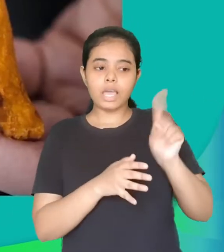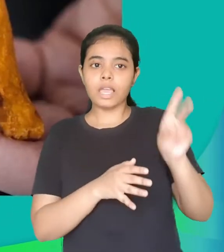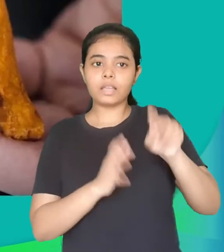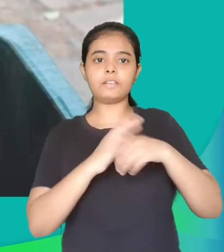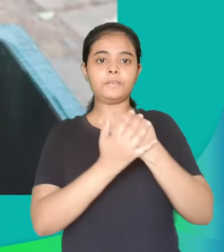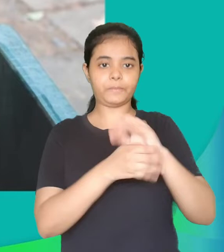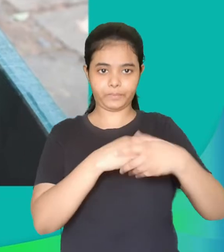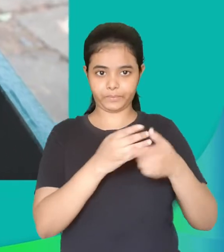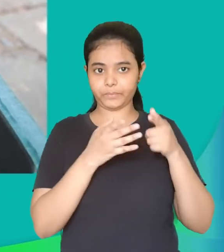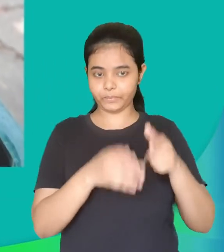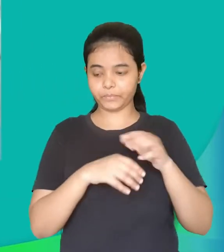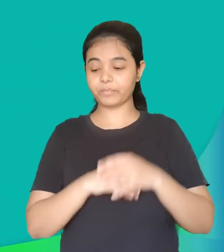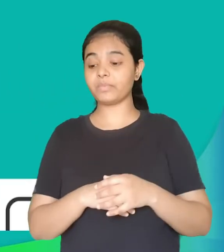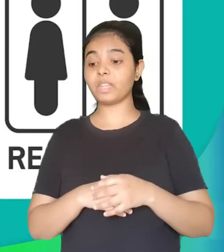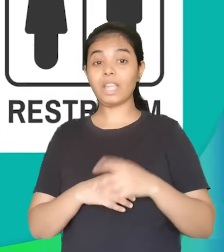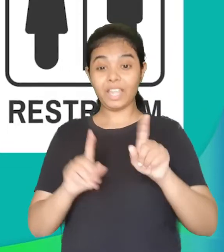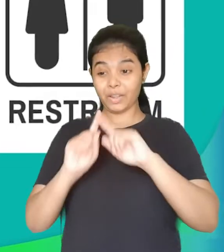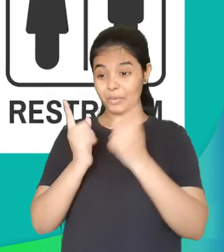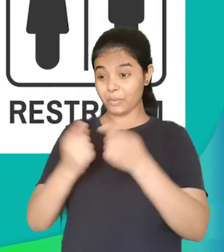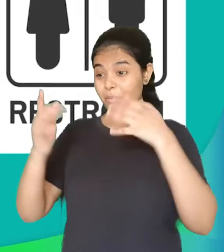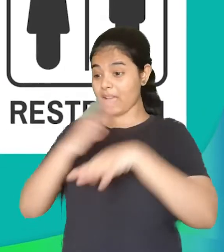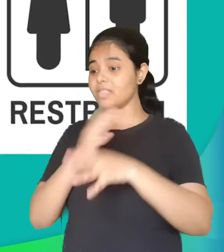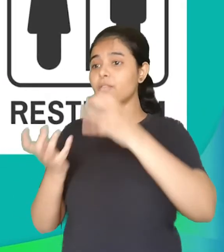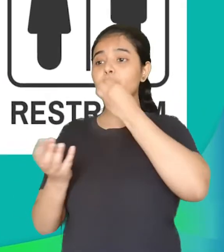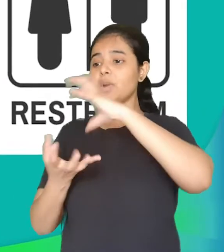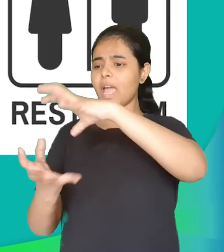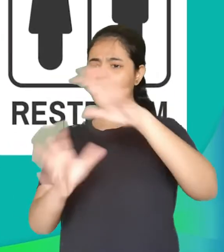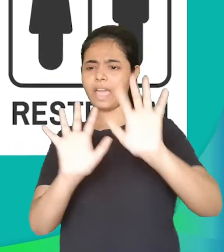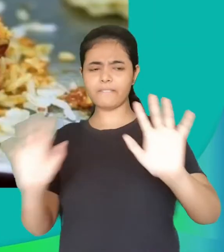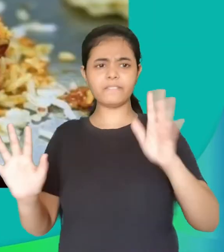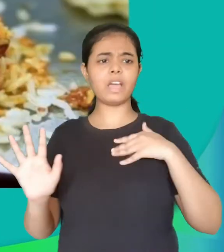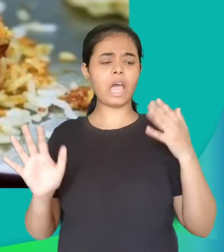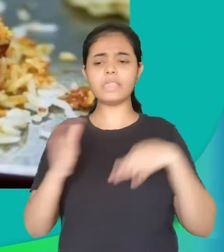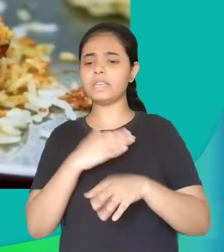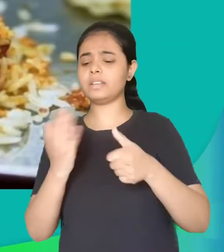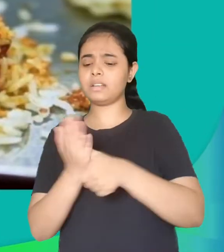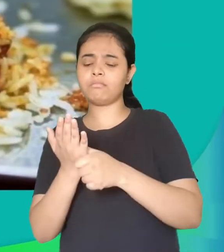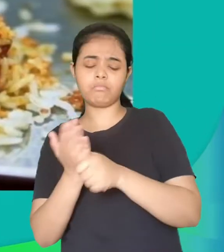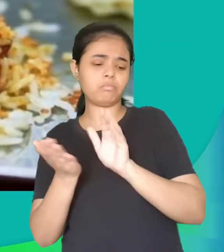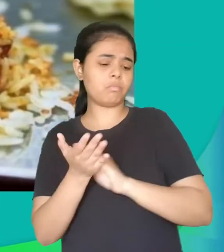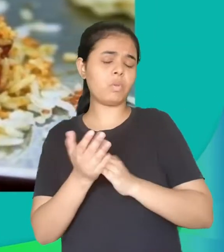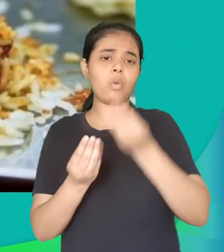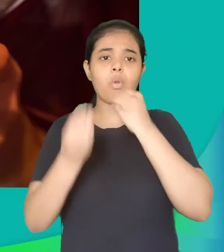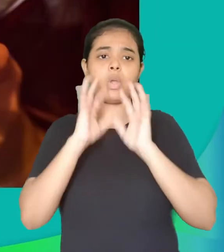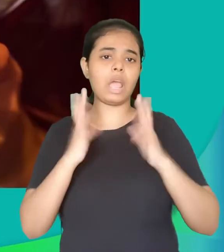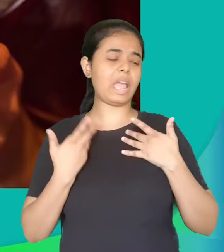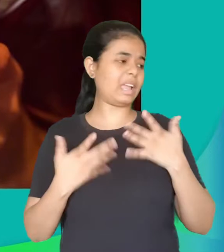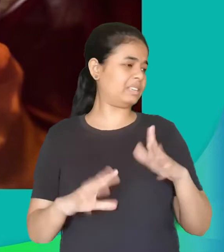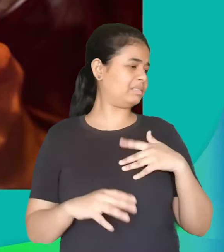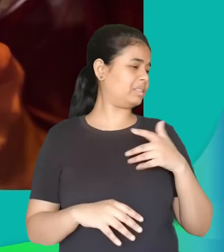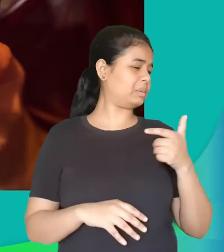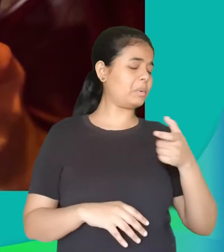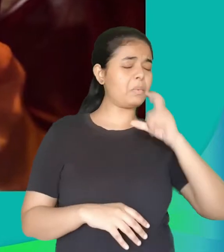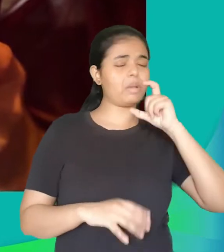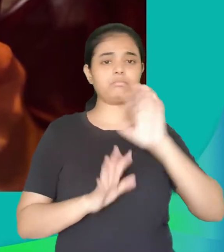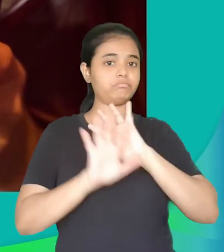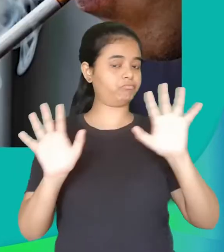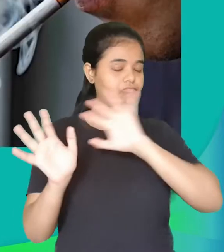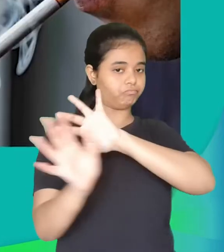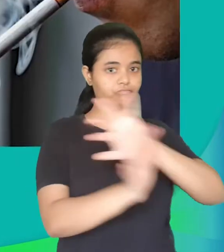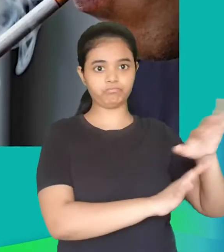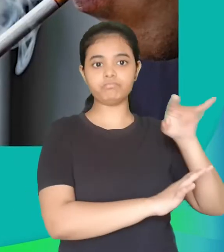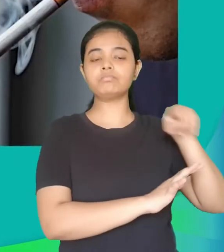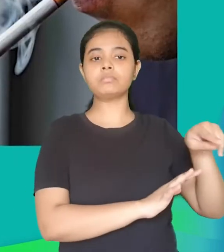eating, handling, or using the washroom, etc. Avoid eating food, drinking beverages,